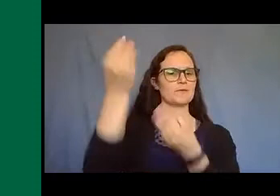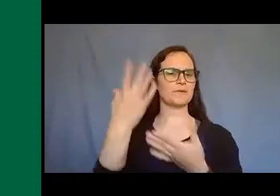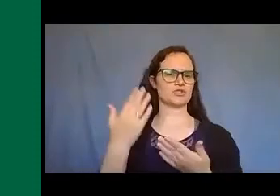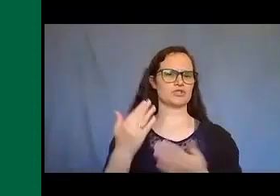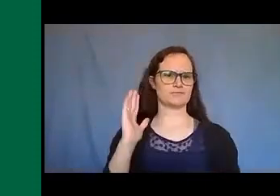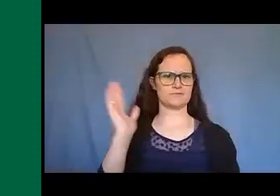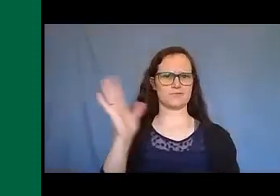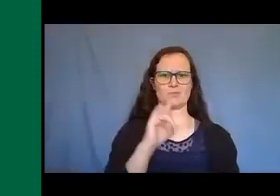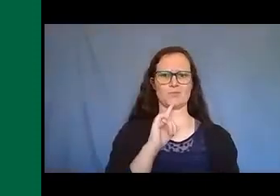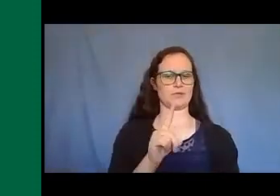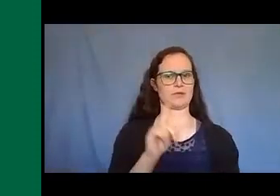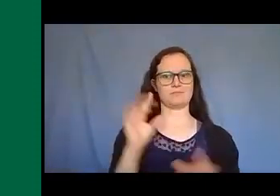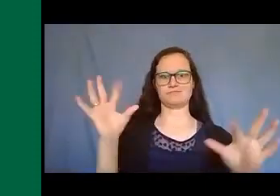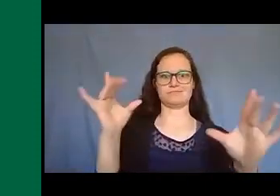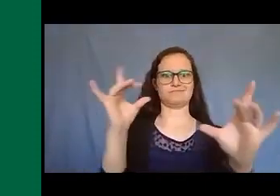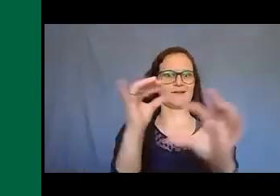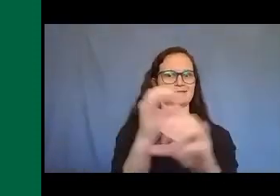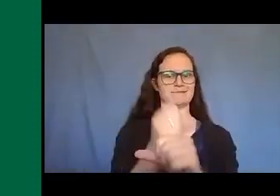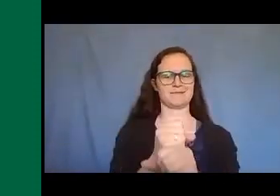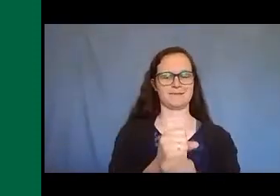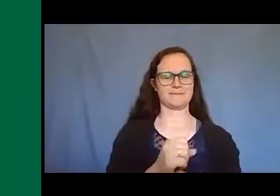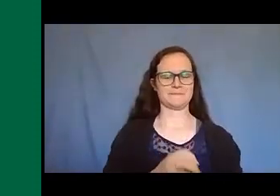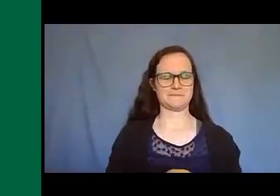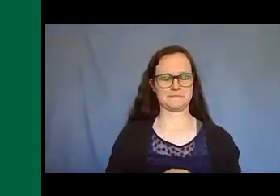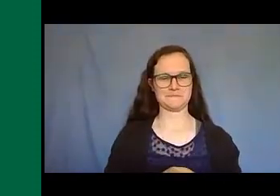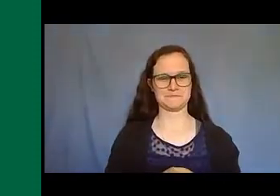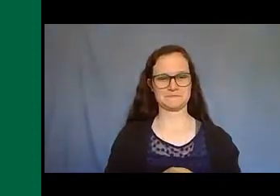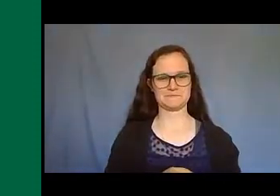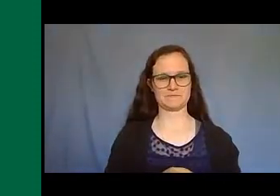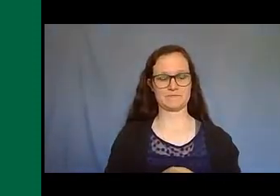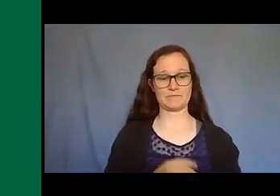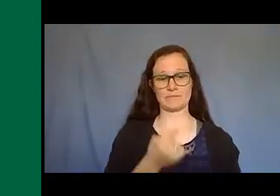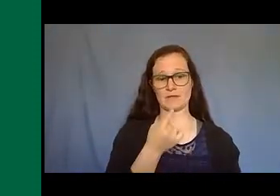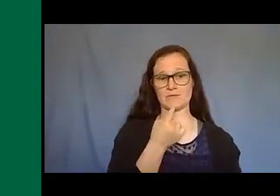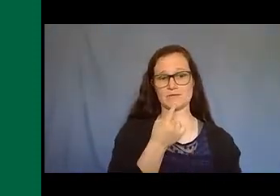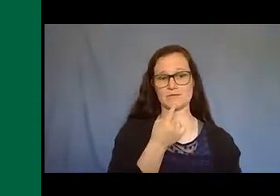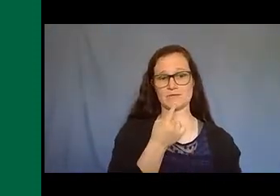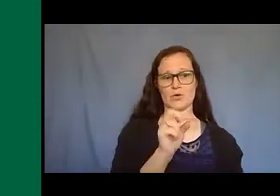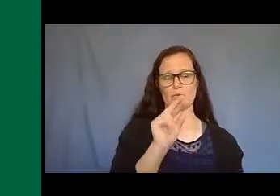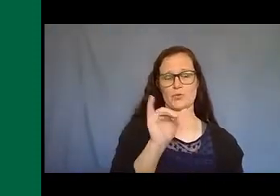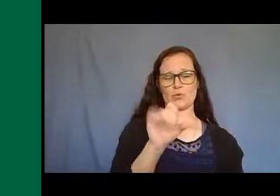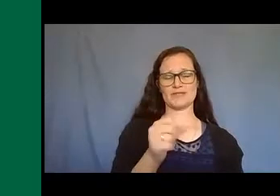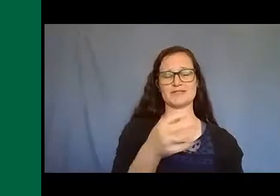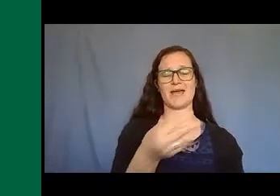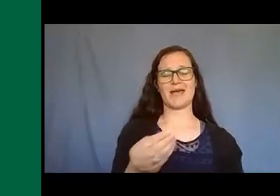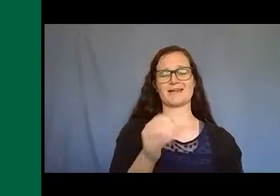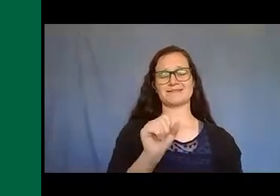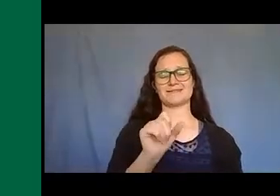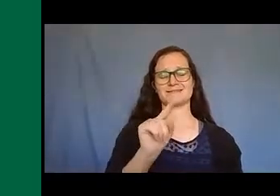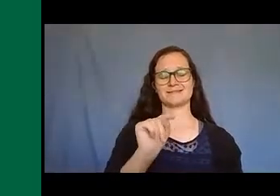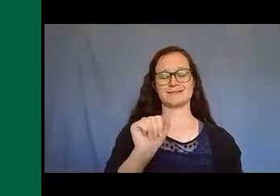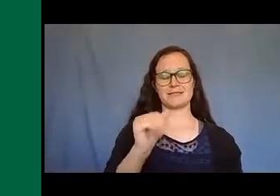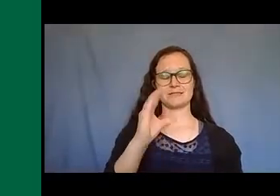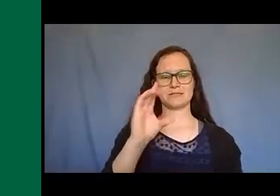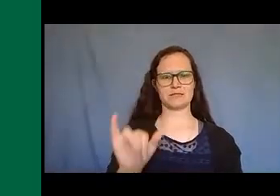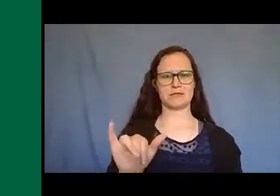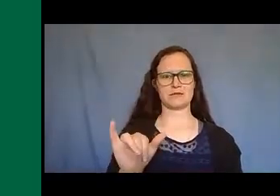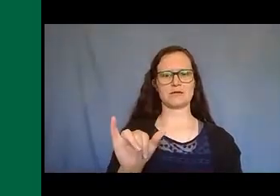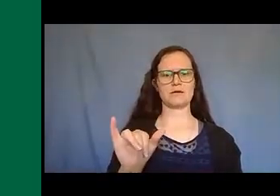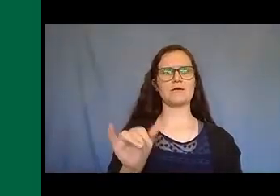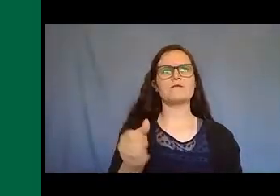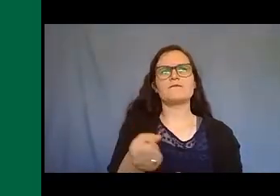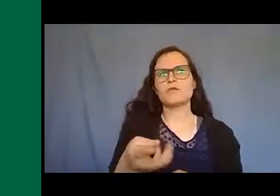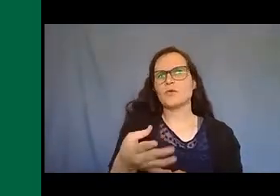really fascinating. And I would say to both Chris and Stacy, there's a number of things that I think we should chat